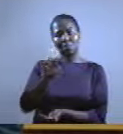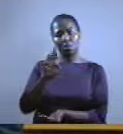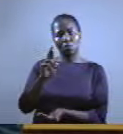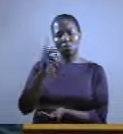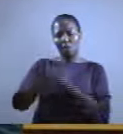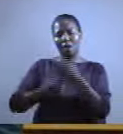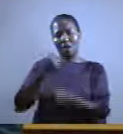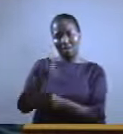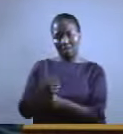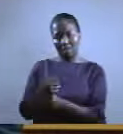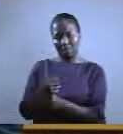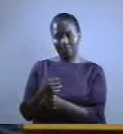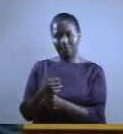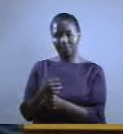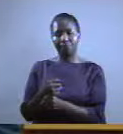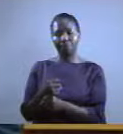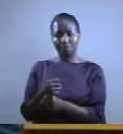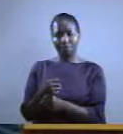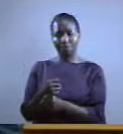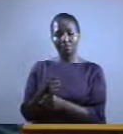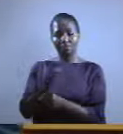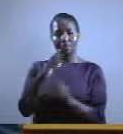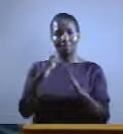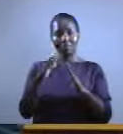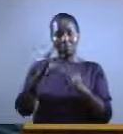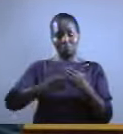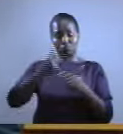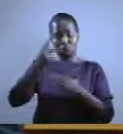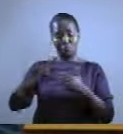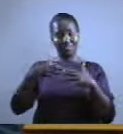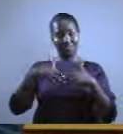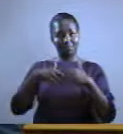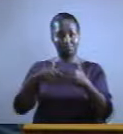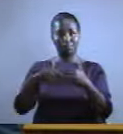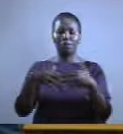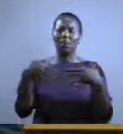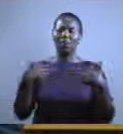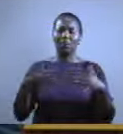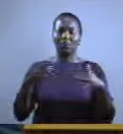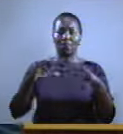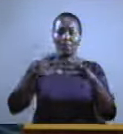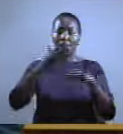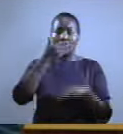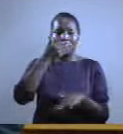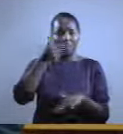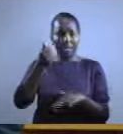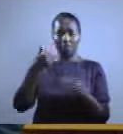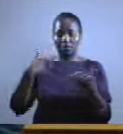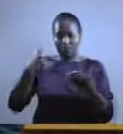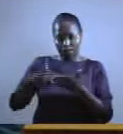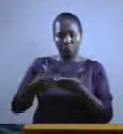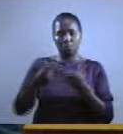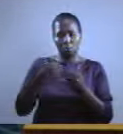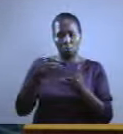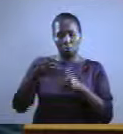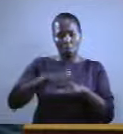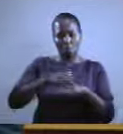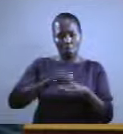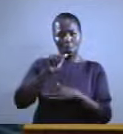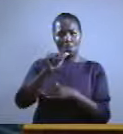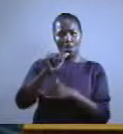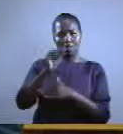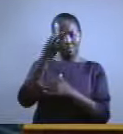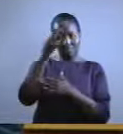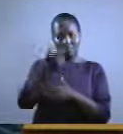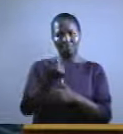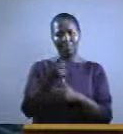a year. This integrated human settlement project is one among a series that will be delivered by the ANC government